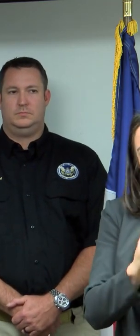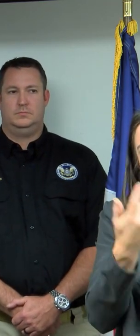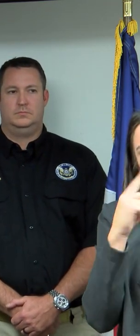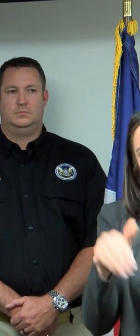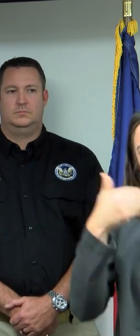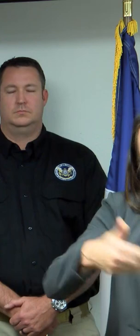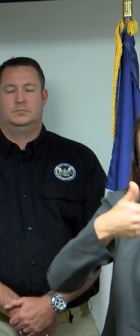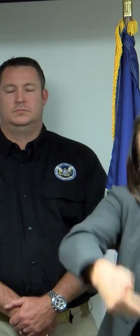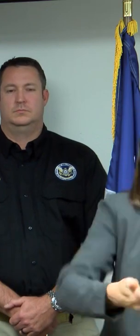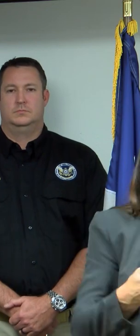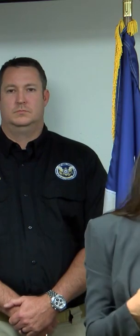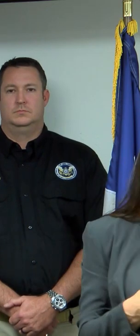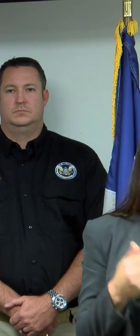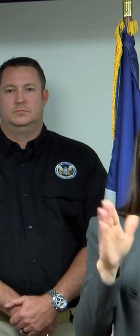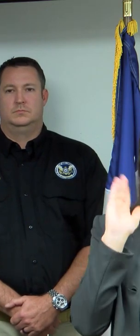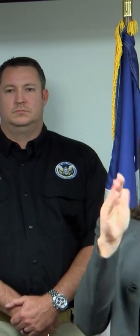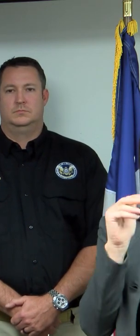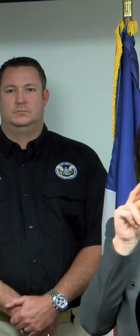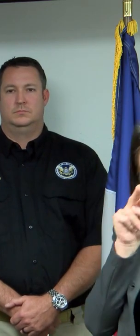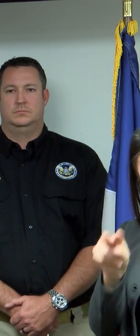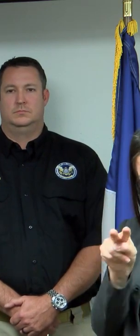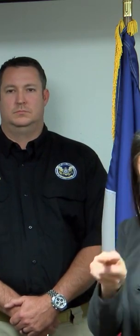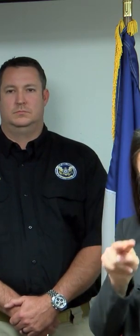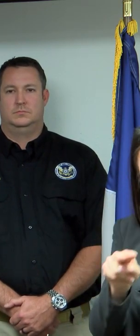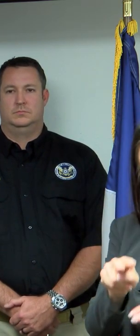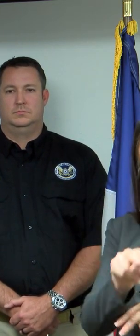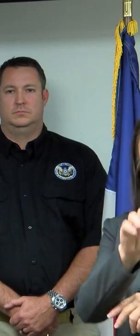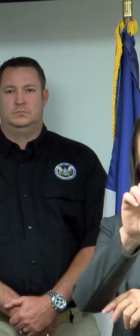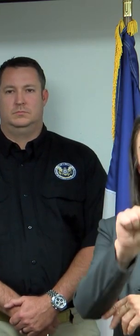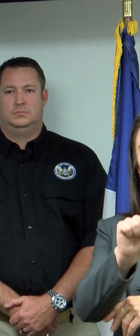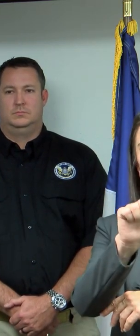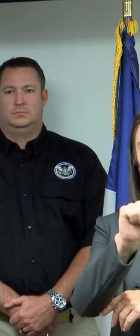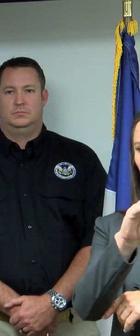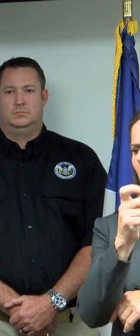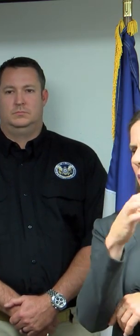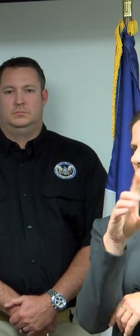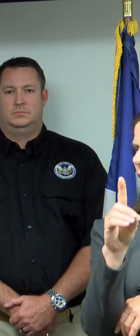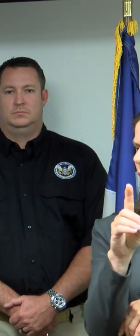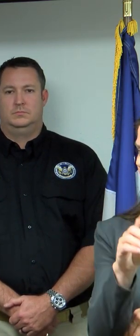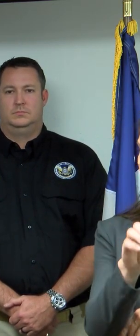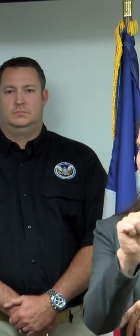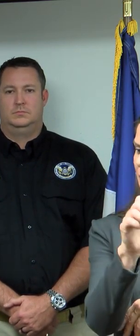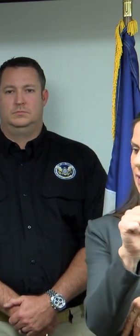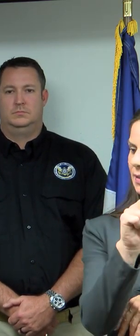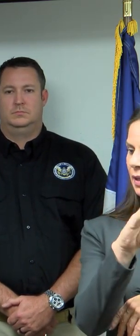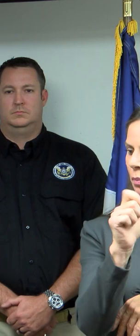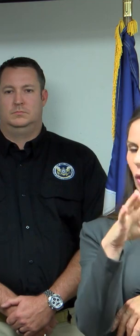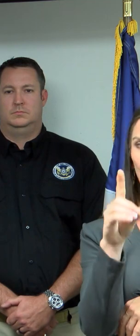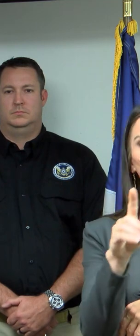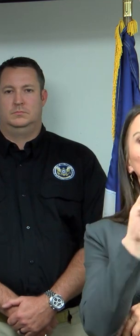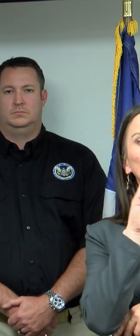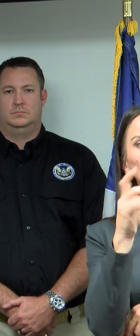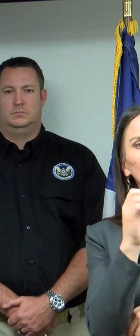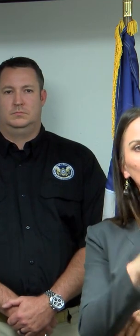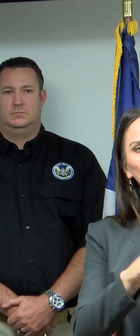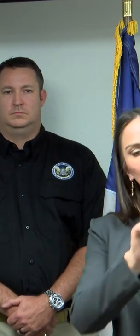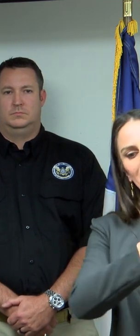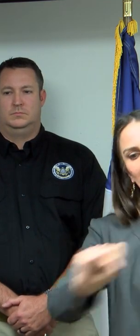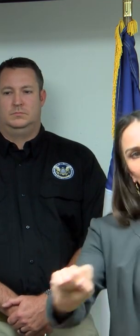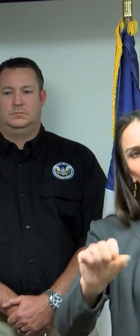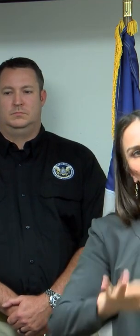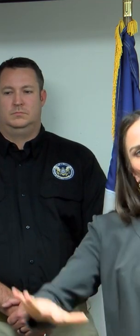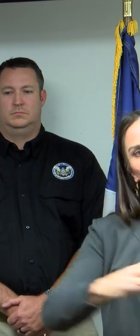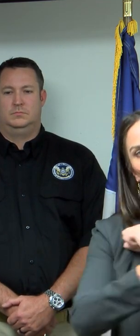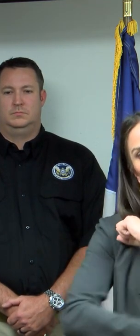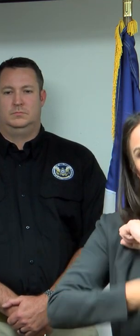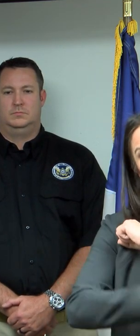future. We are closely monitoring the San Bernard River on our western boundary, particularly at the south end of the county. The current